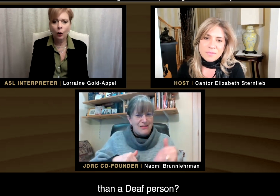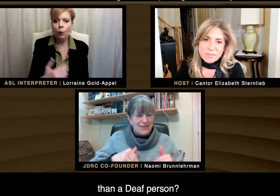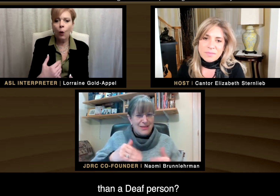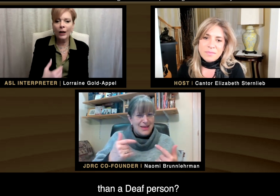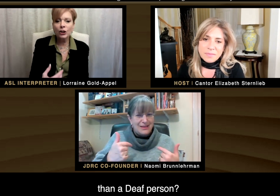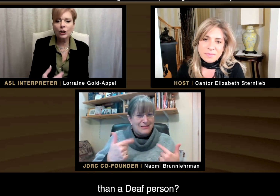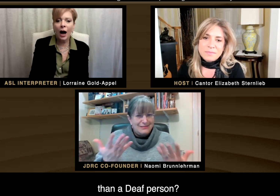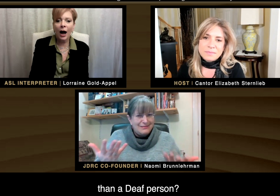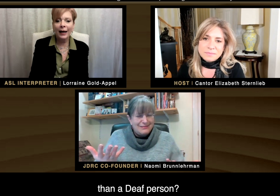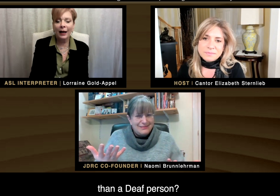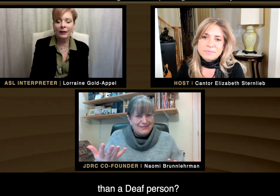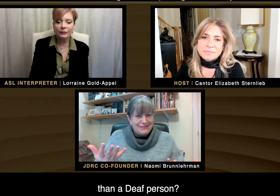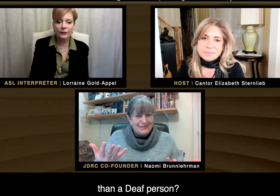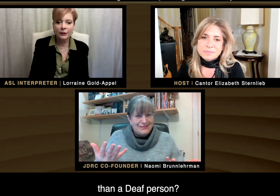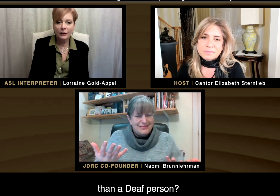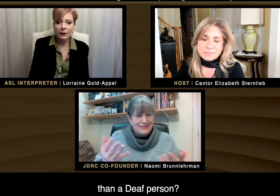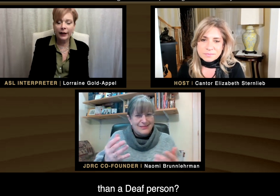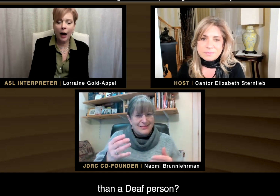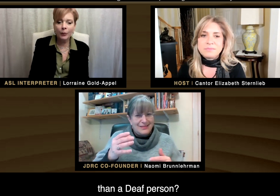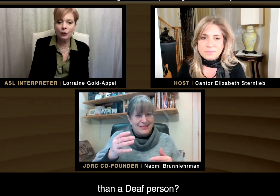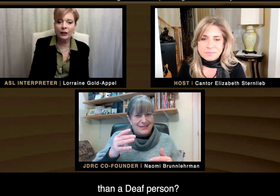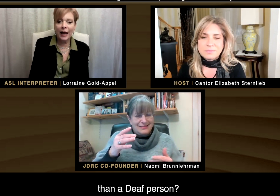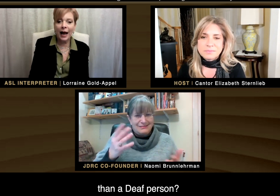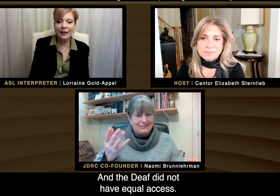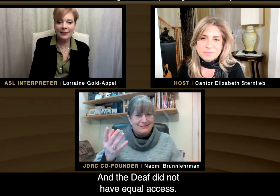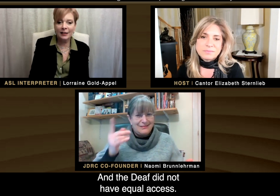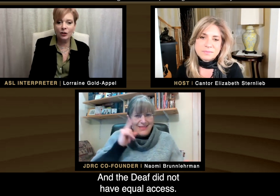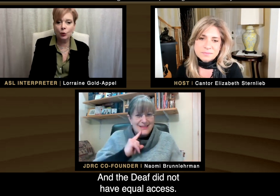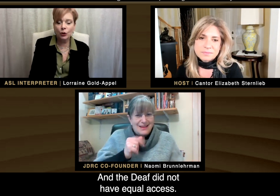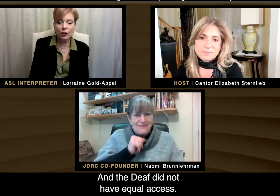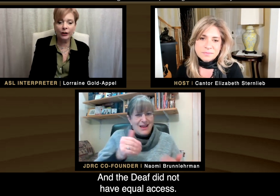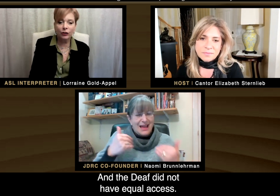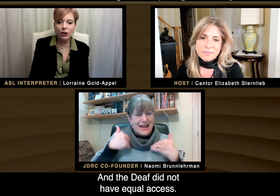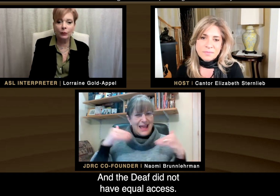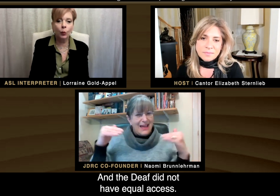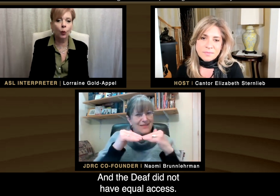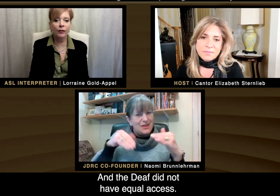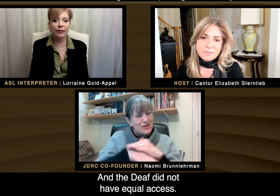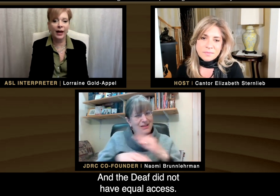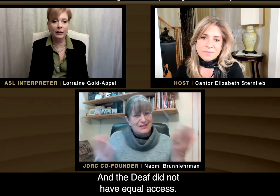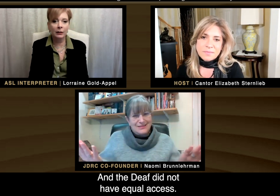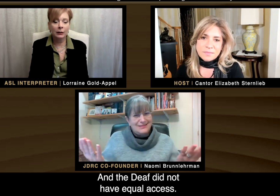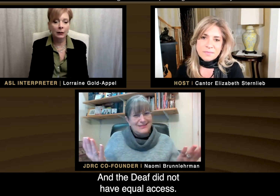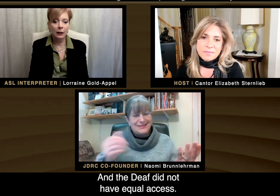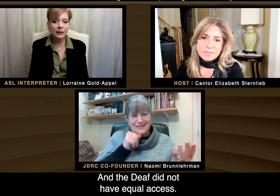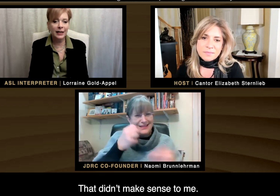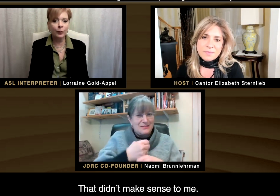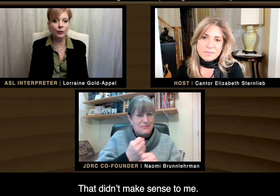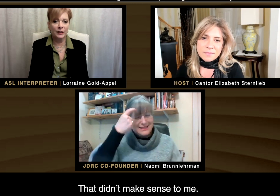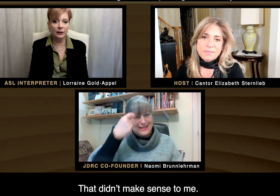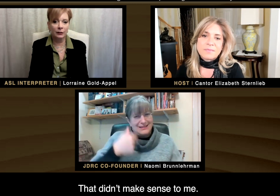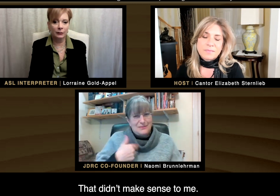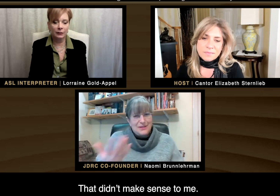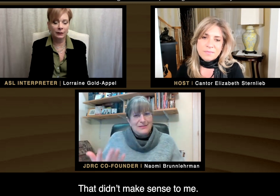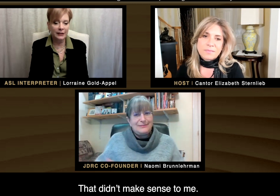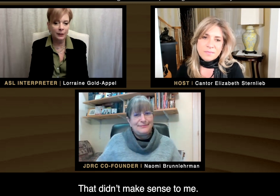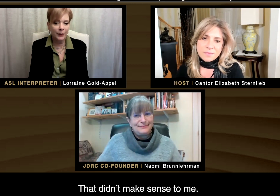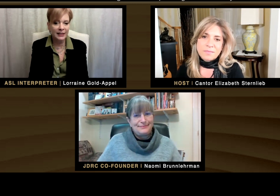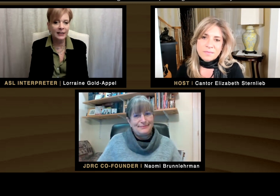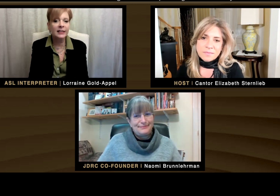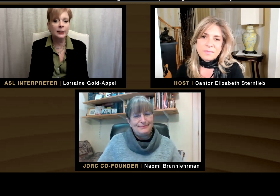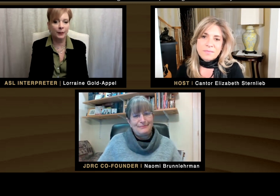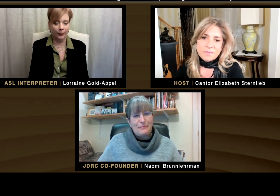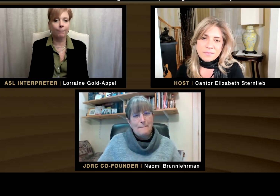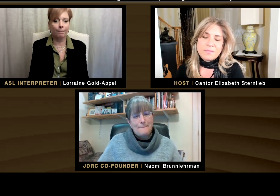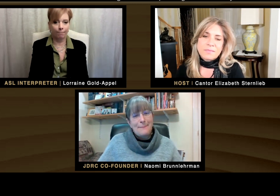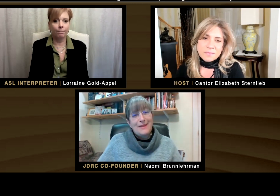access. Why should I have an opportunity to access Jewish liturgy more than a deaf person? It didn't